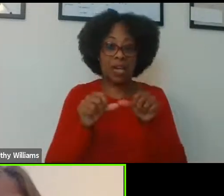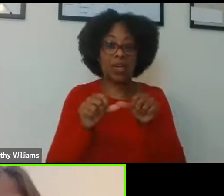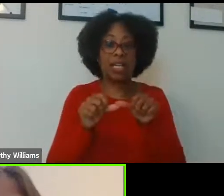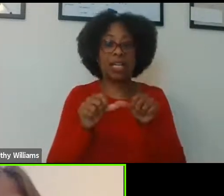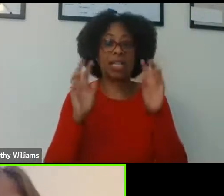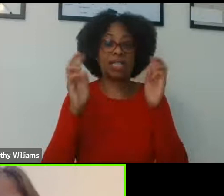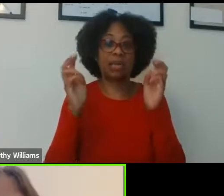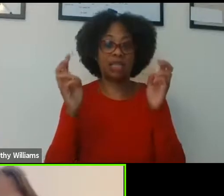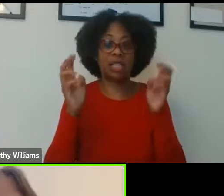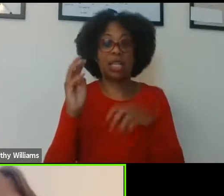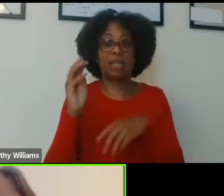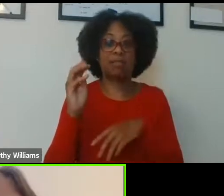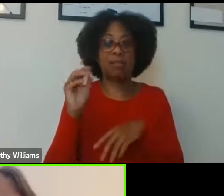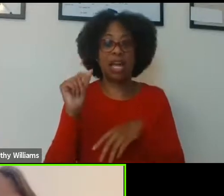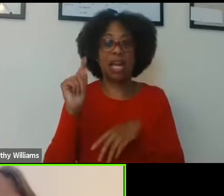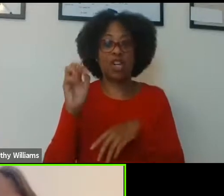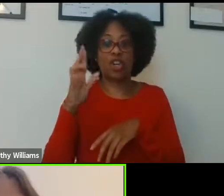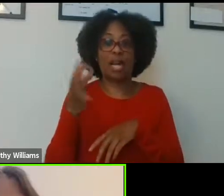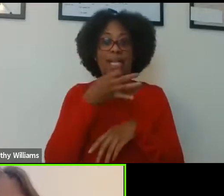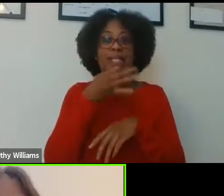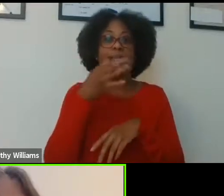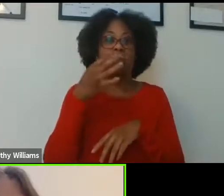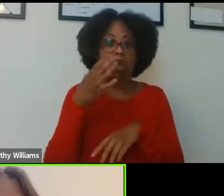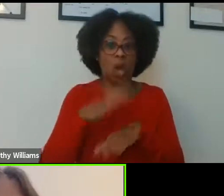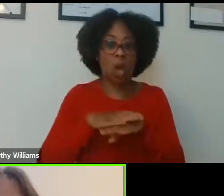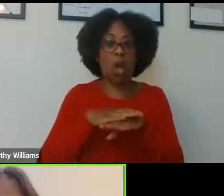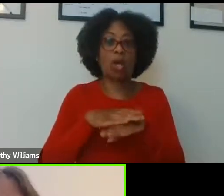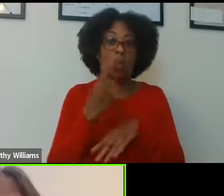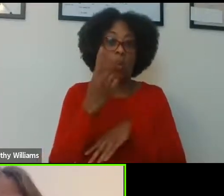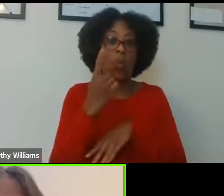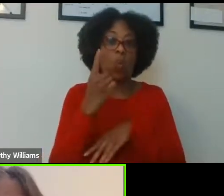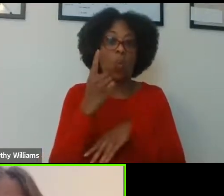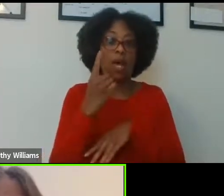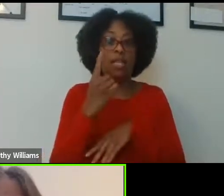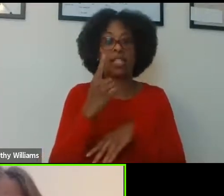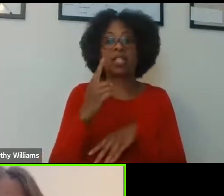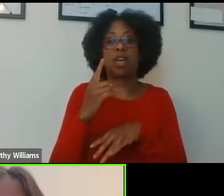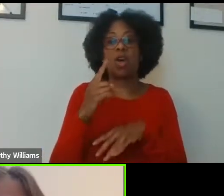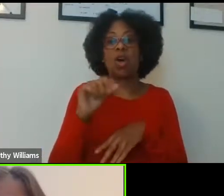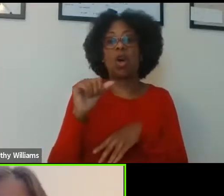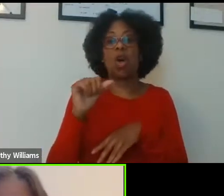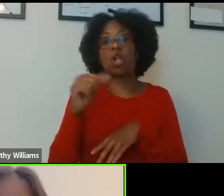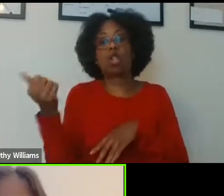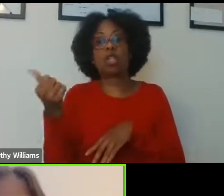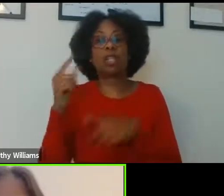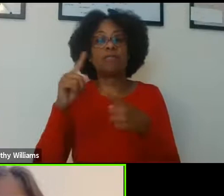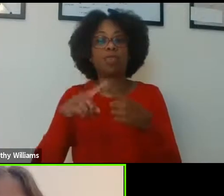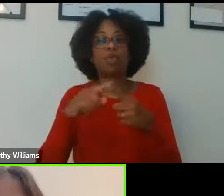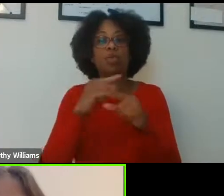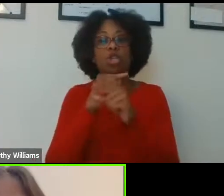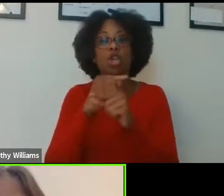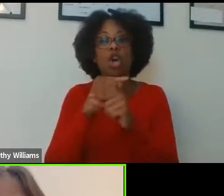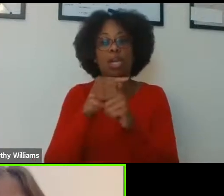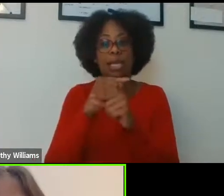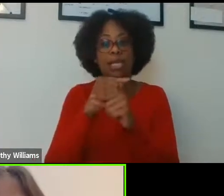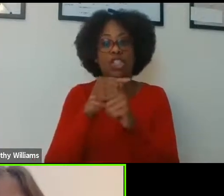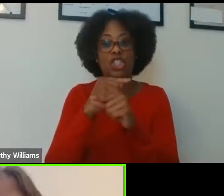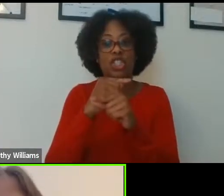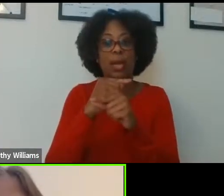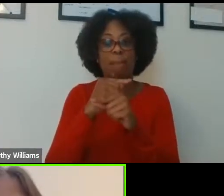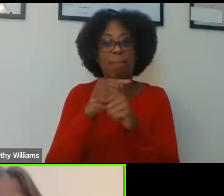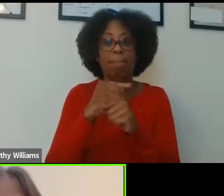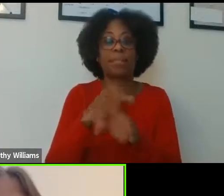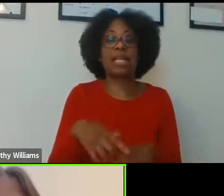matter expert on, one of them is alternatives to guardianship. At dLCV, we are